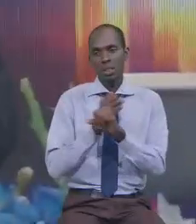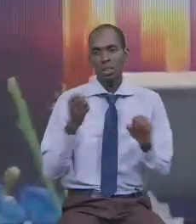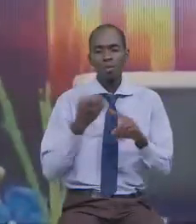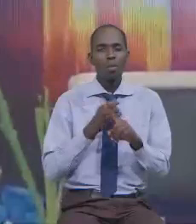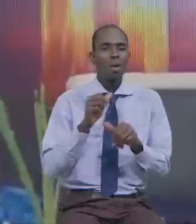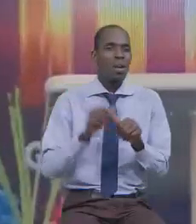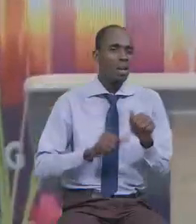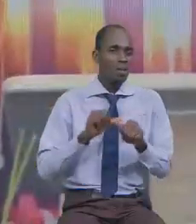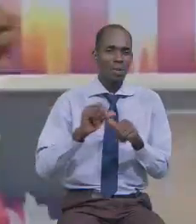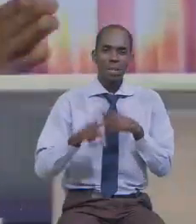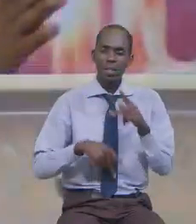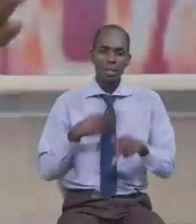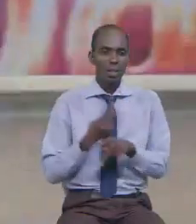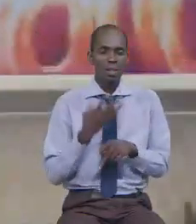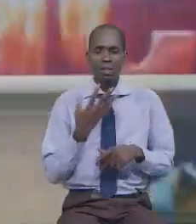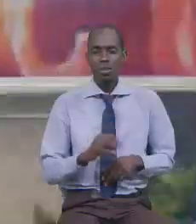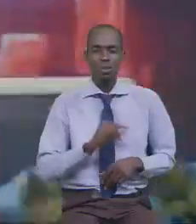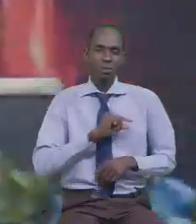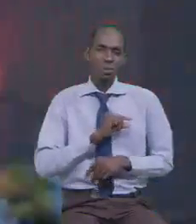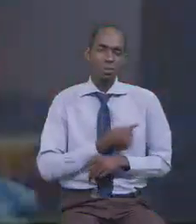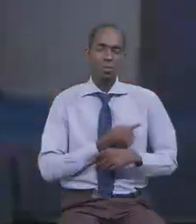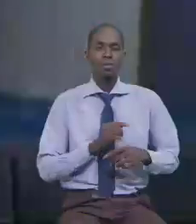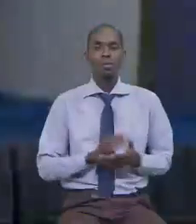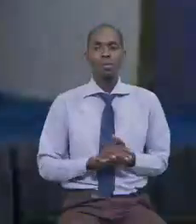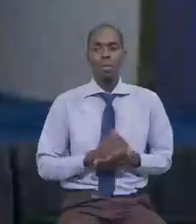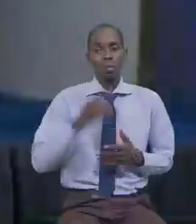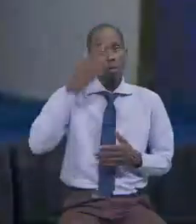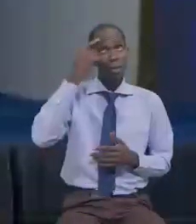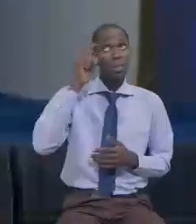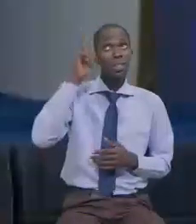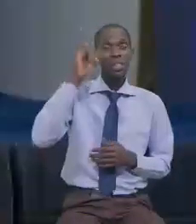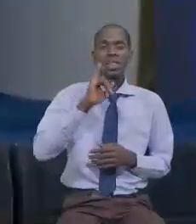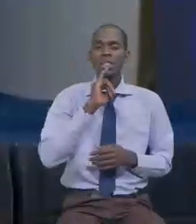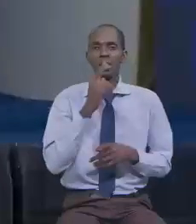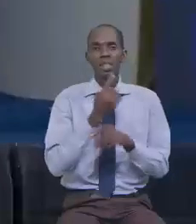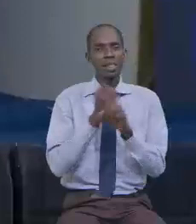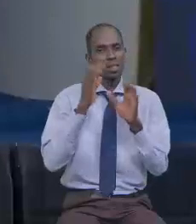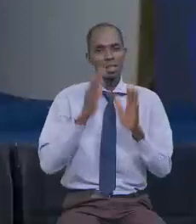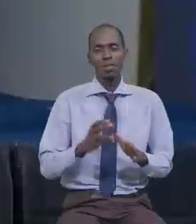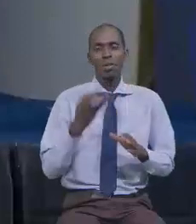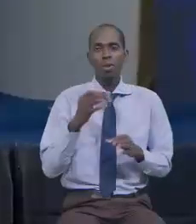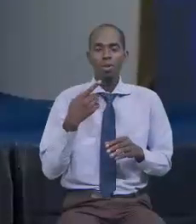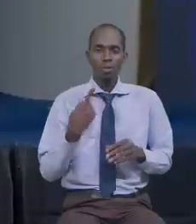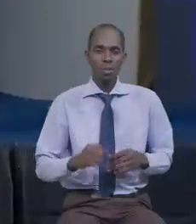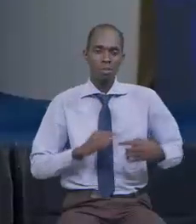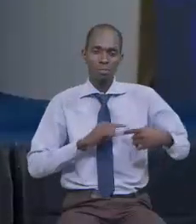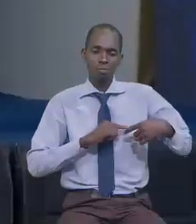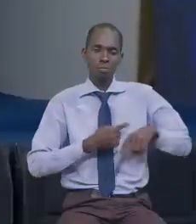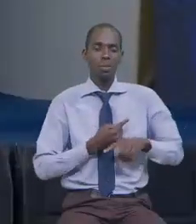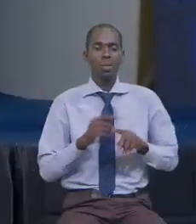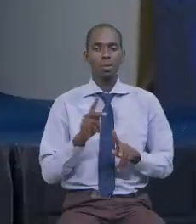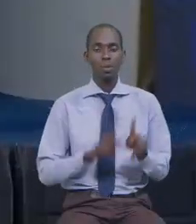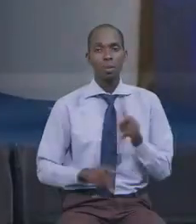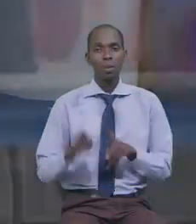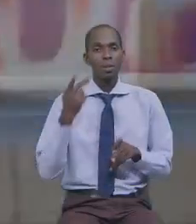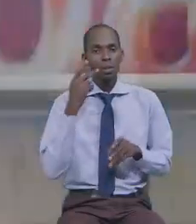guilt, because he is the Savior of the guilty. Look at Acts chapter